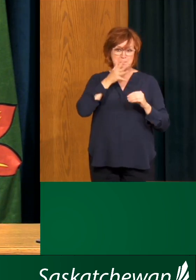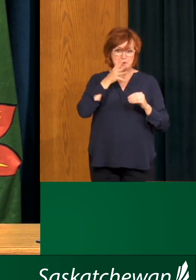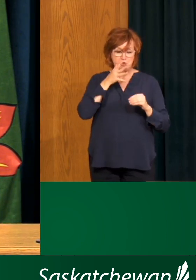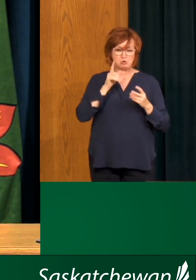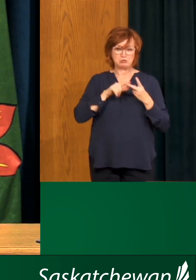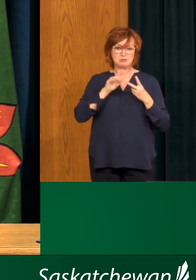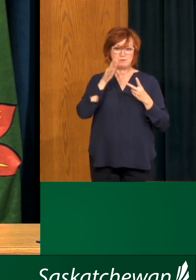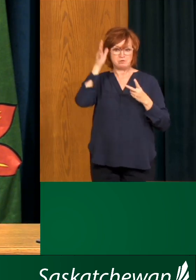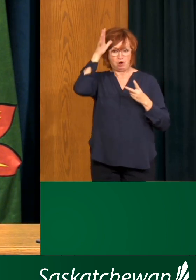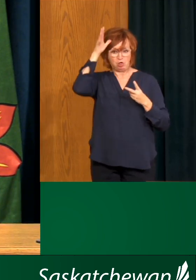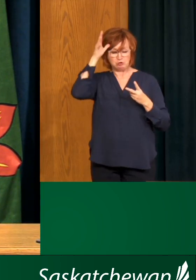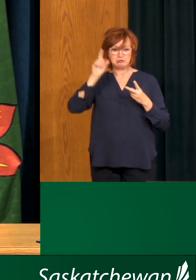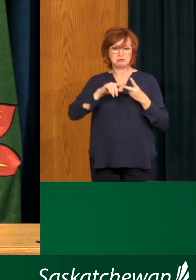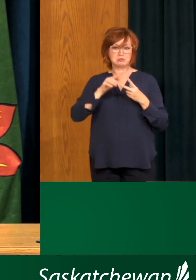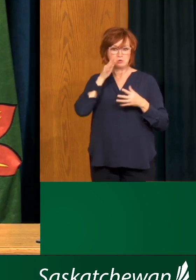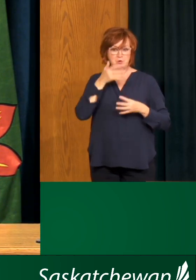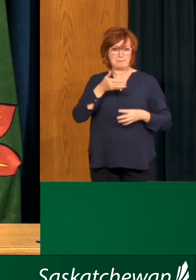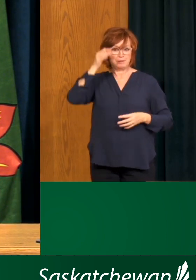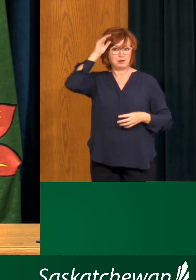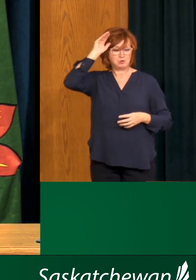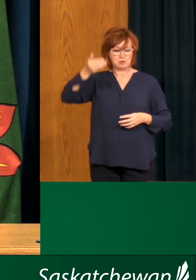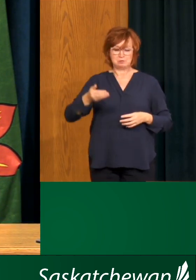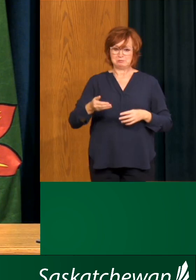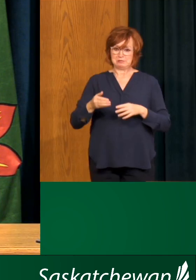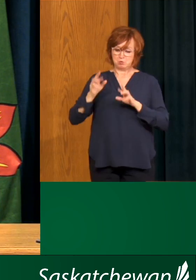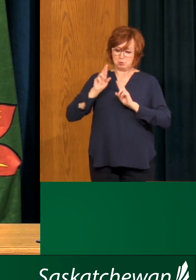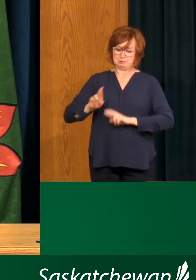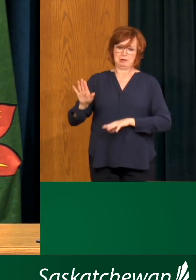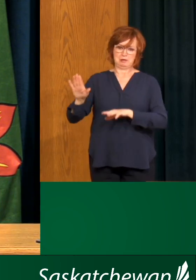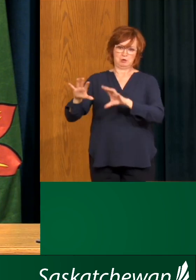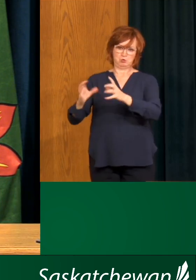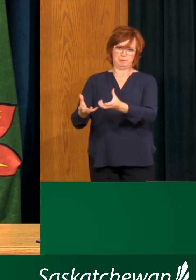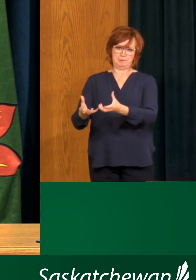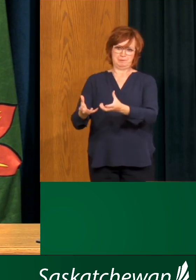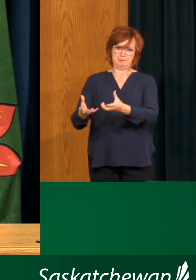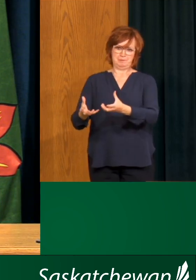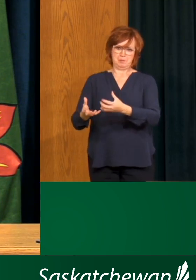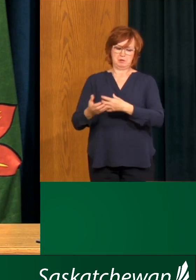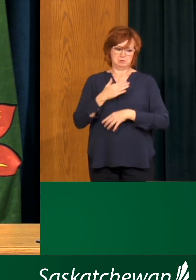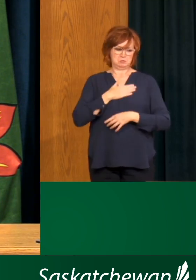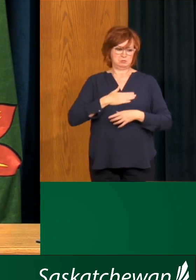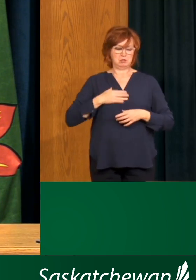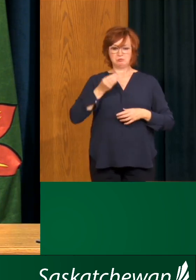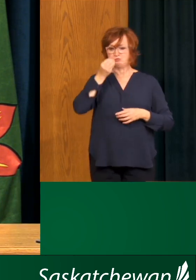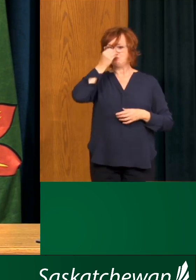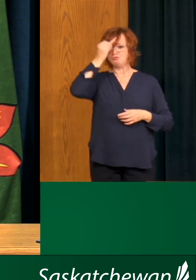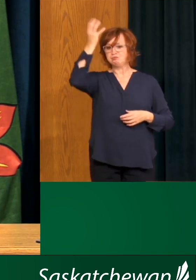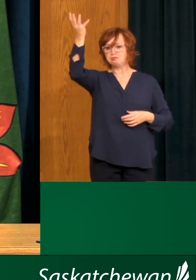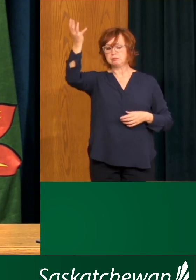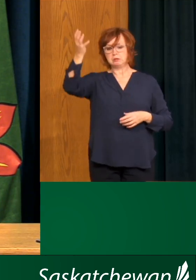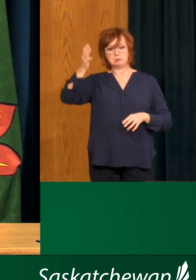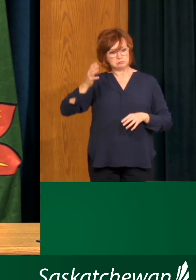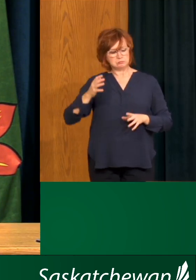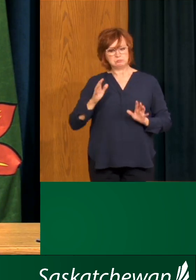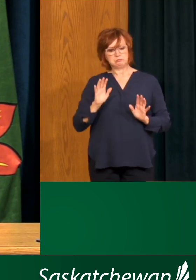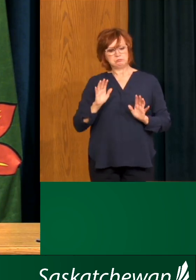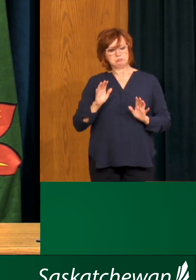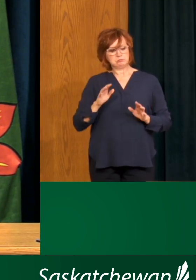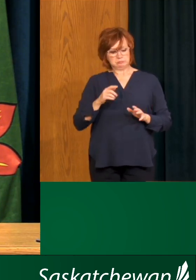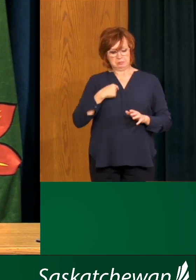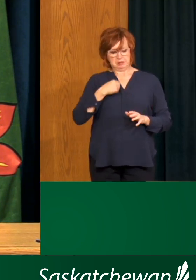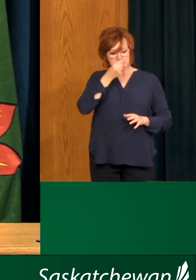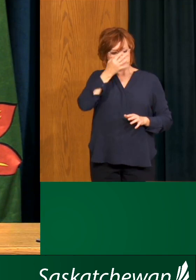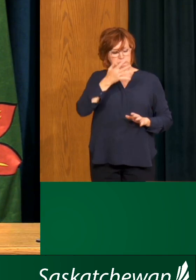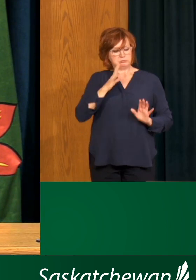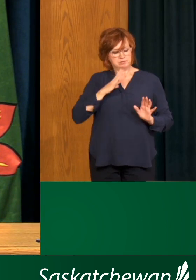grandparents. So if not for yourself, please self-isolate for those in your family and in your community that you love that